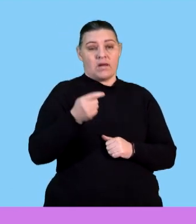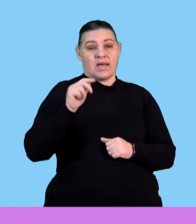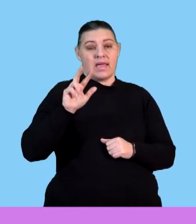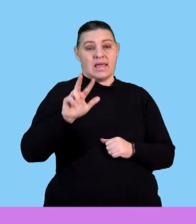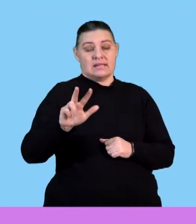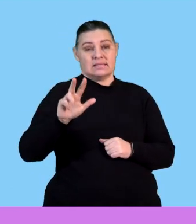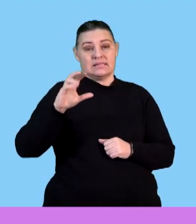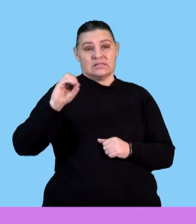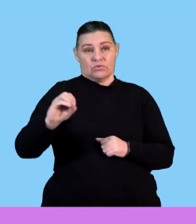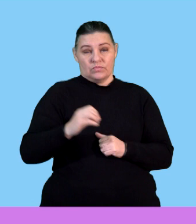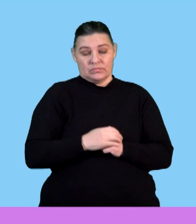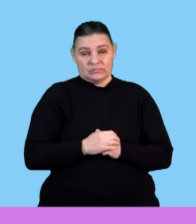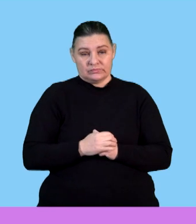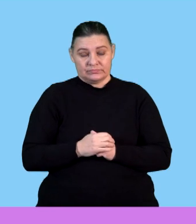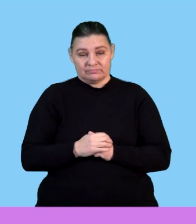64.80.